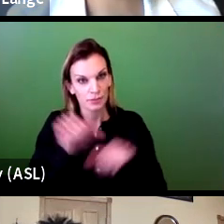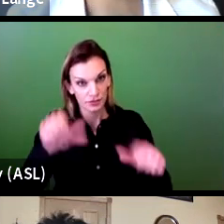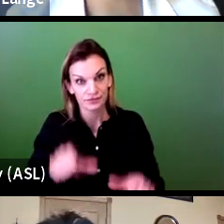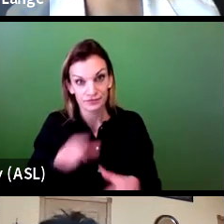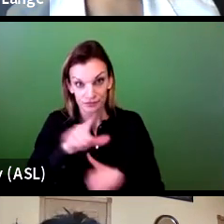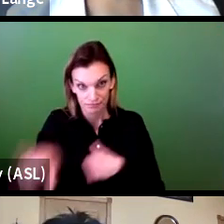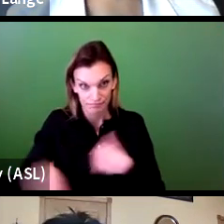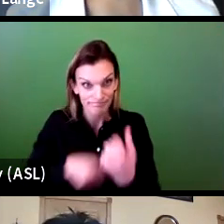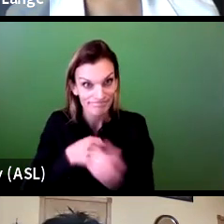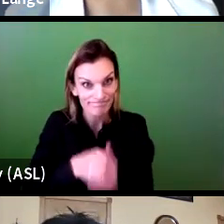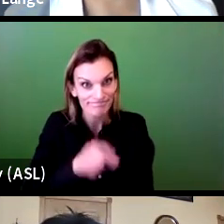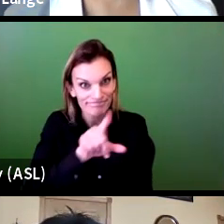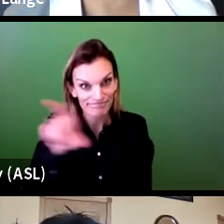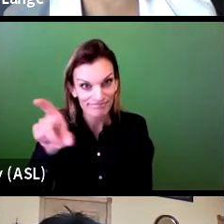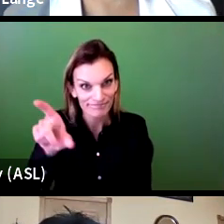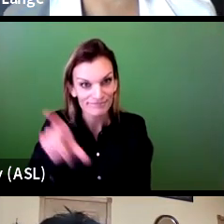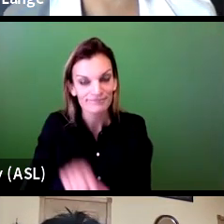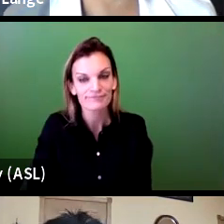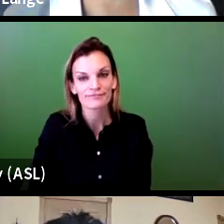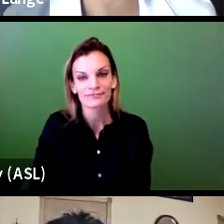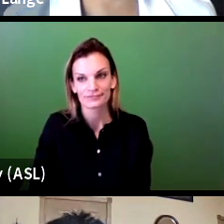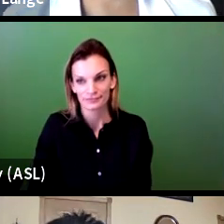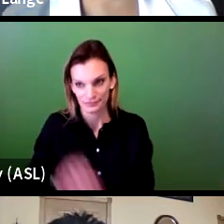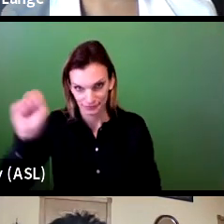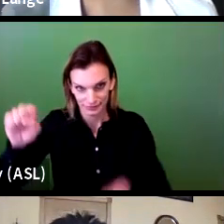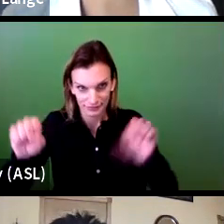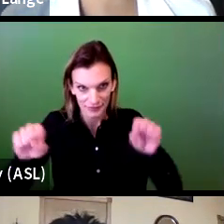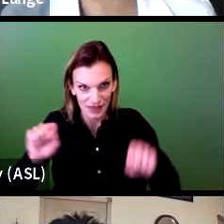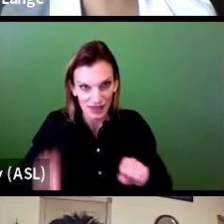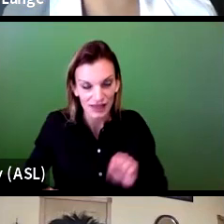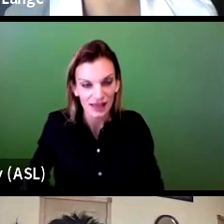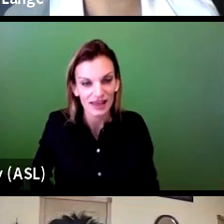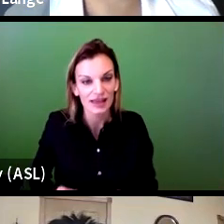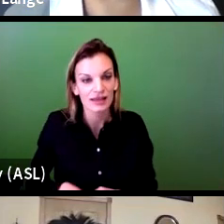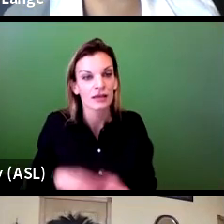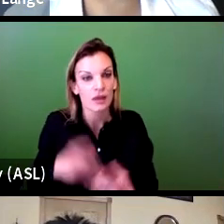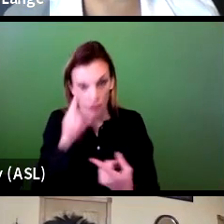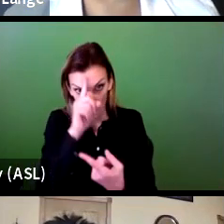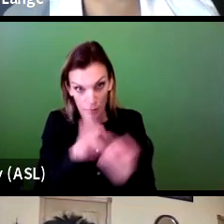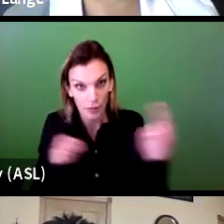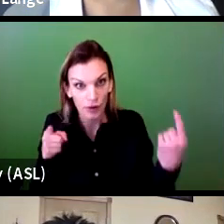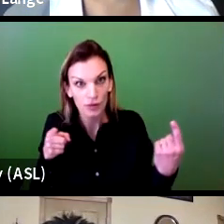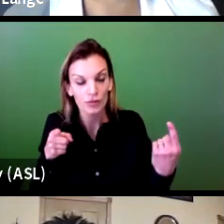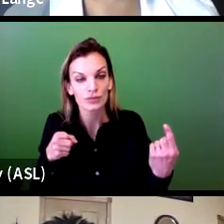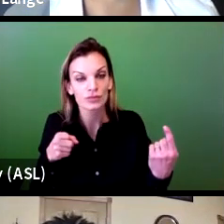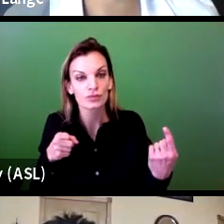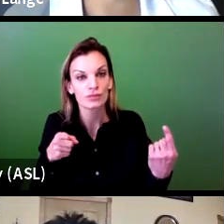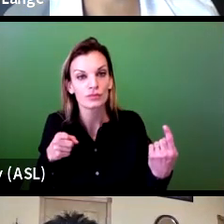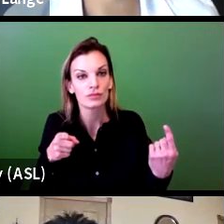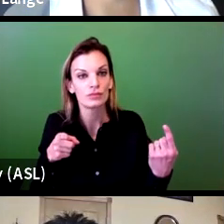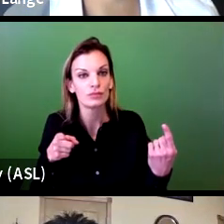say aye. Aye. I, All opposed, the same sign.